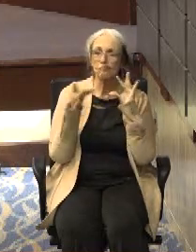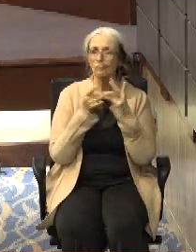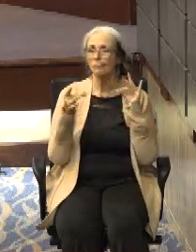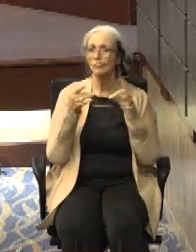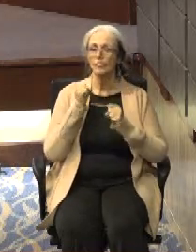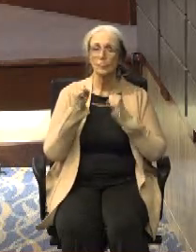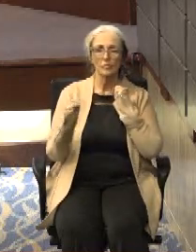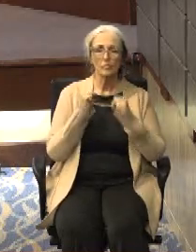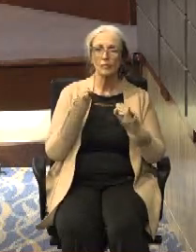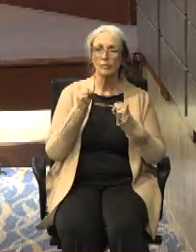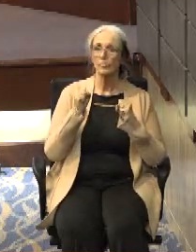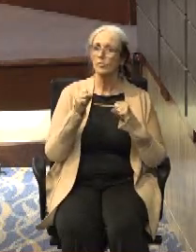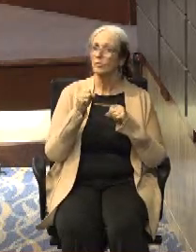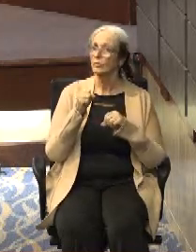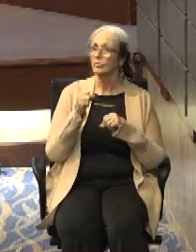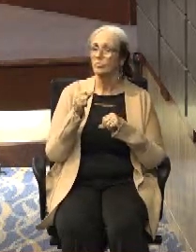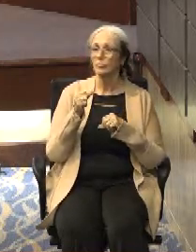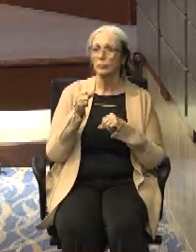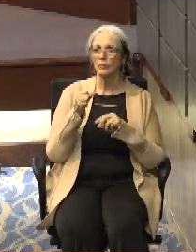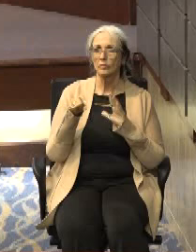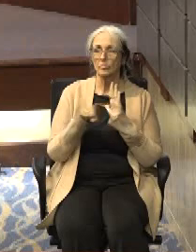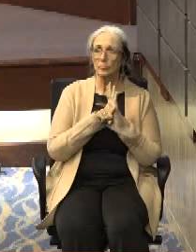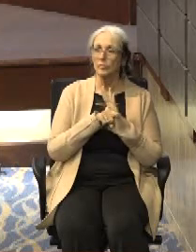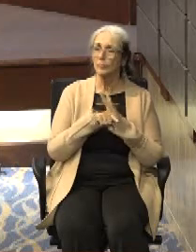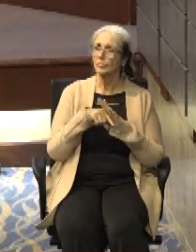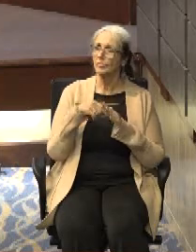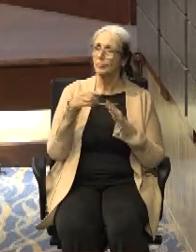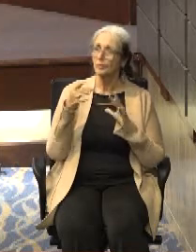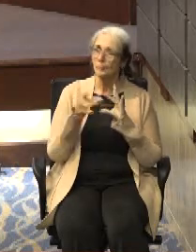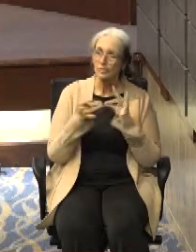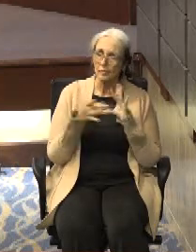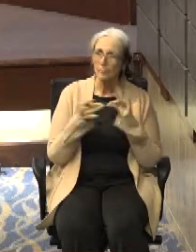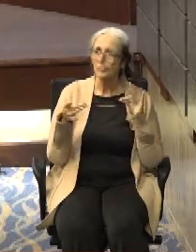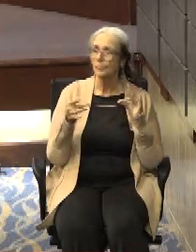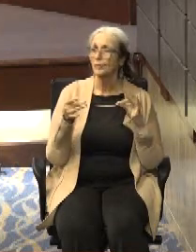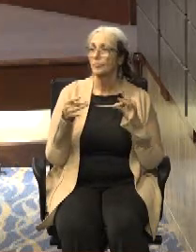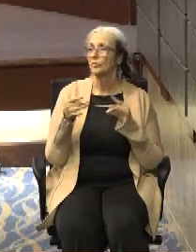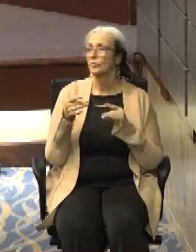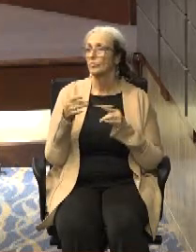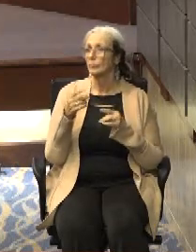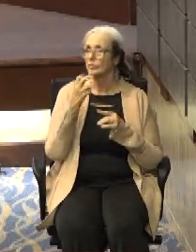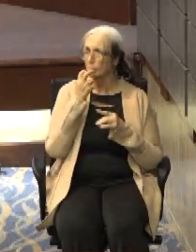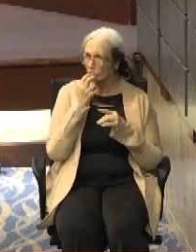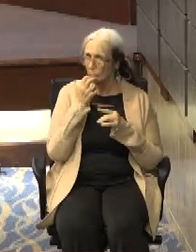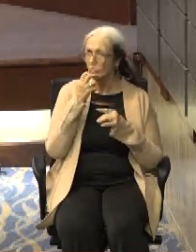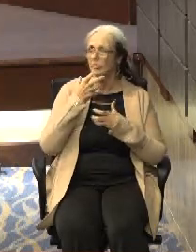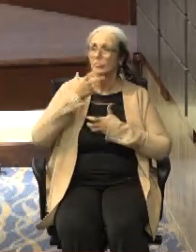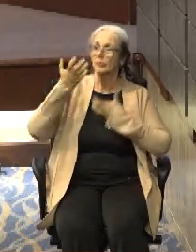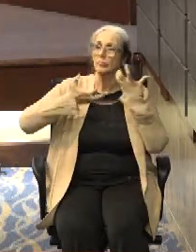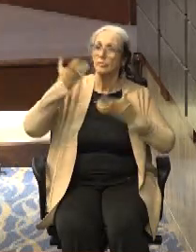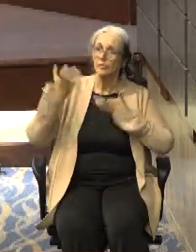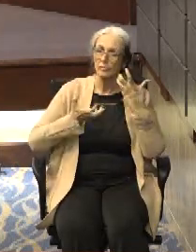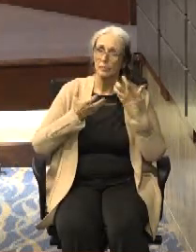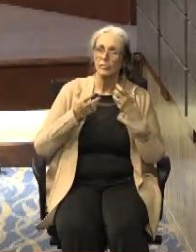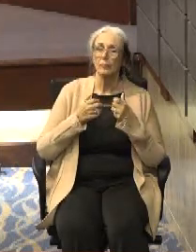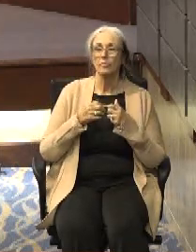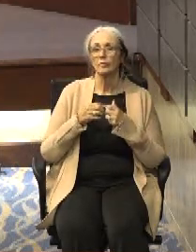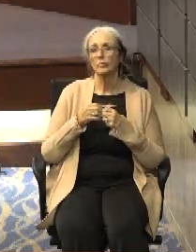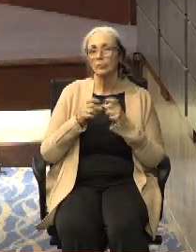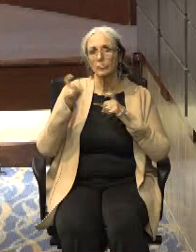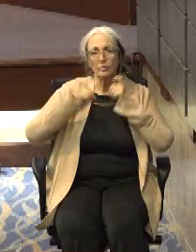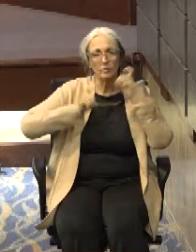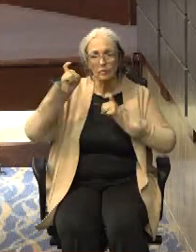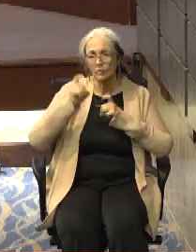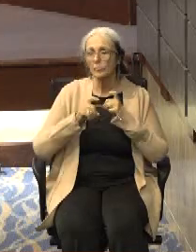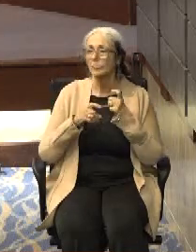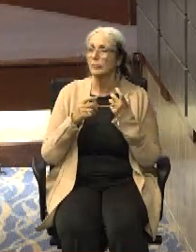boisterous, or makes unauthorized remarks from the audience, claps hands, stomps feet, whistles, yells, or makes similar demonstrations. Again, state law